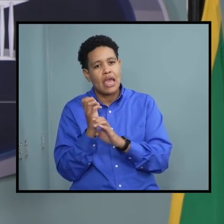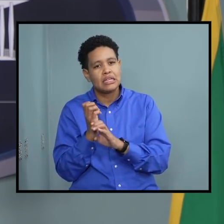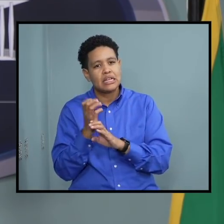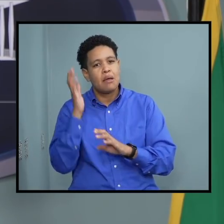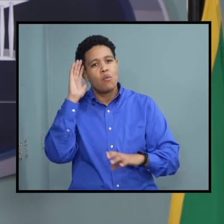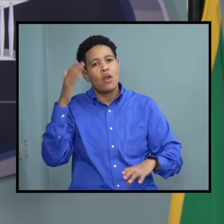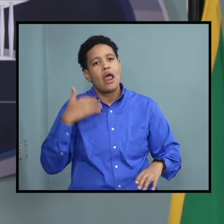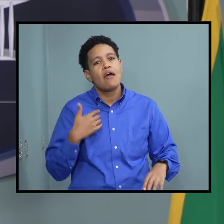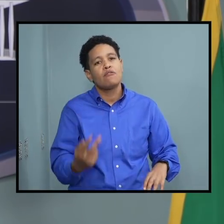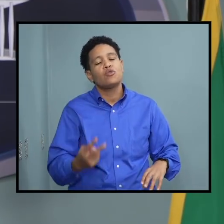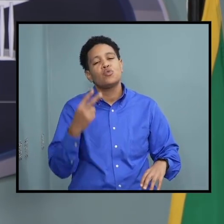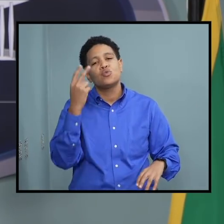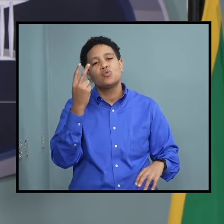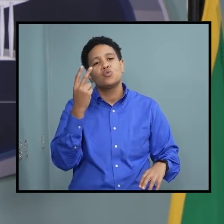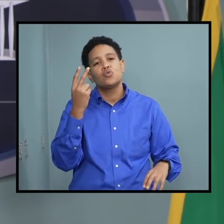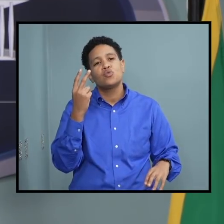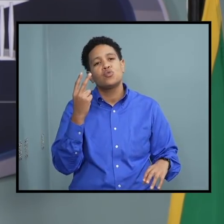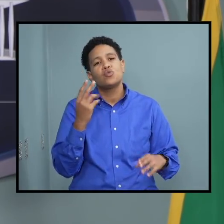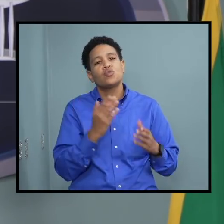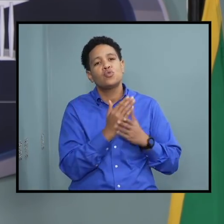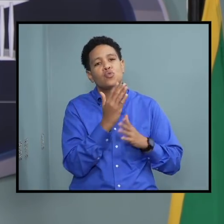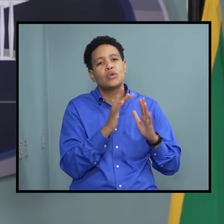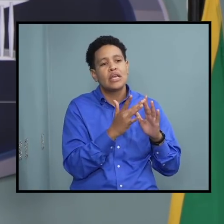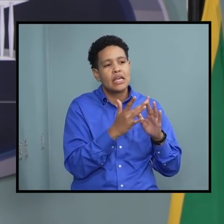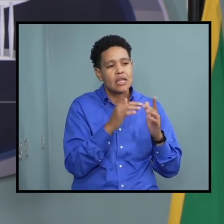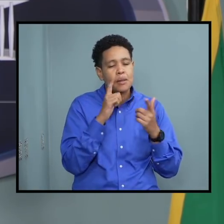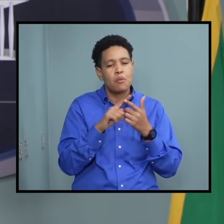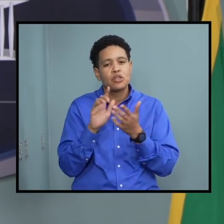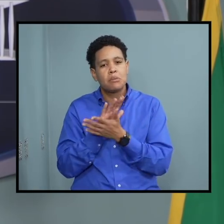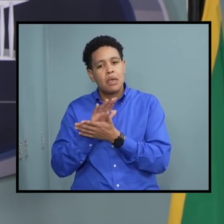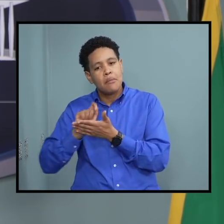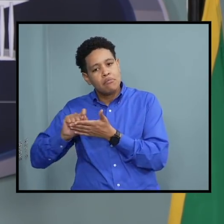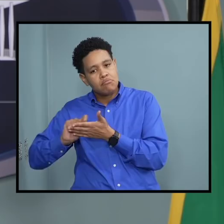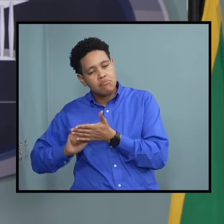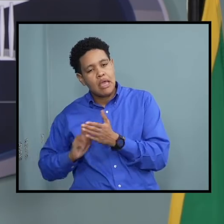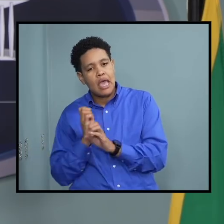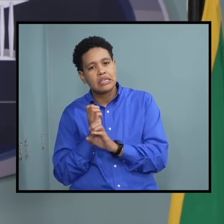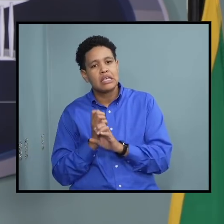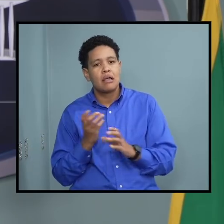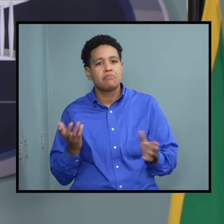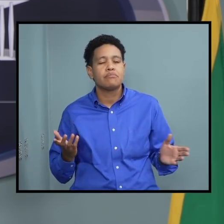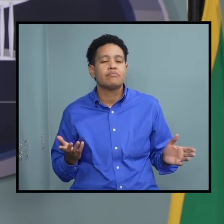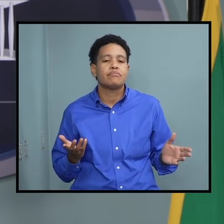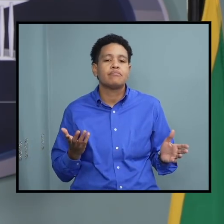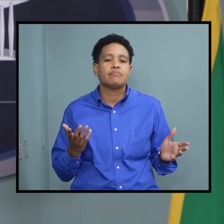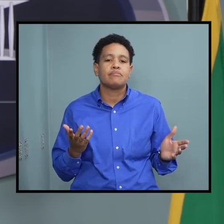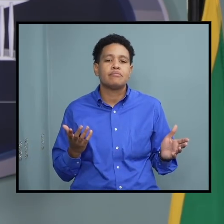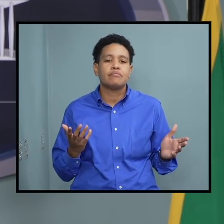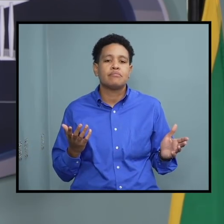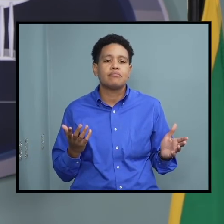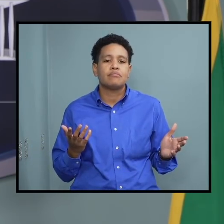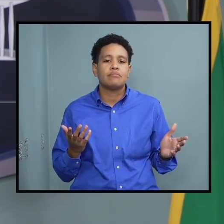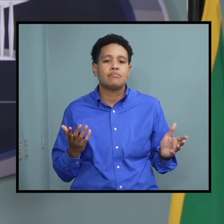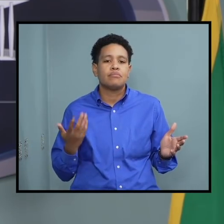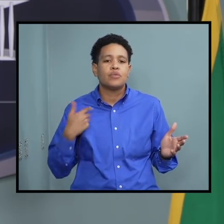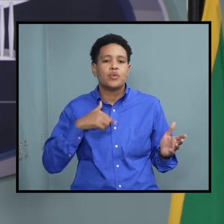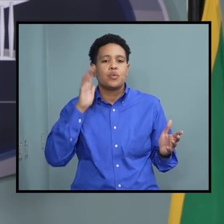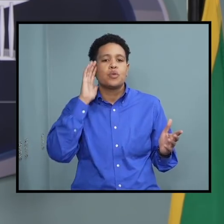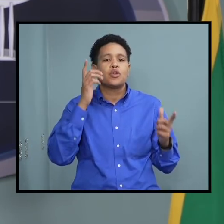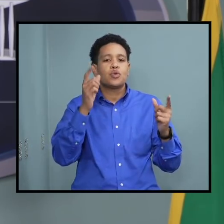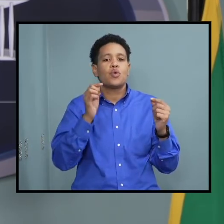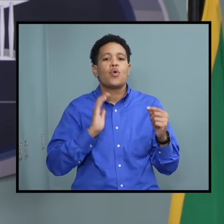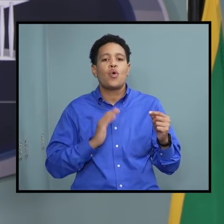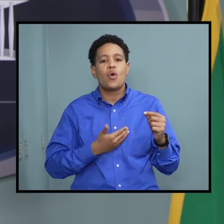two through the internet and also the paper-based exams. So we will do our best